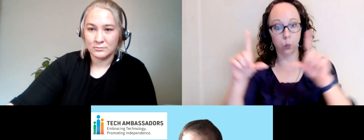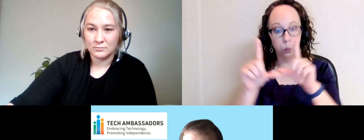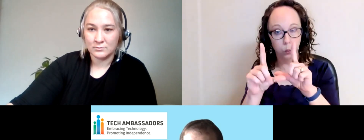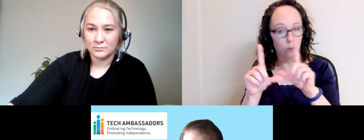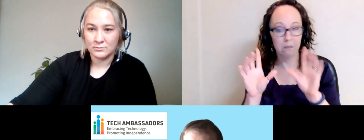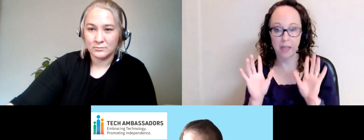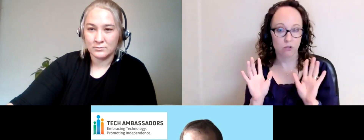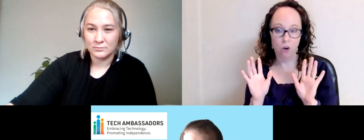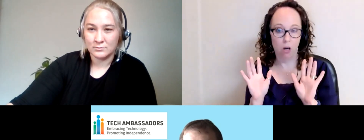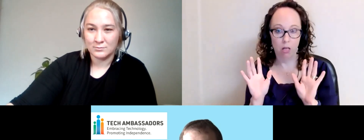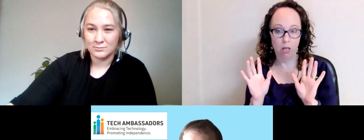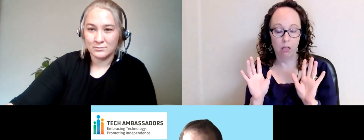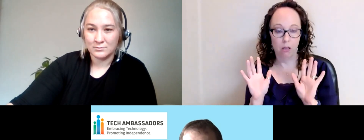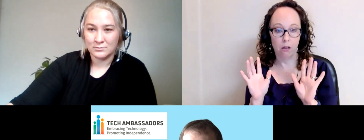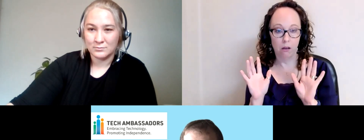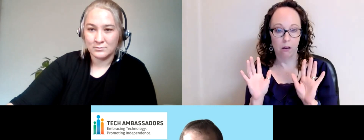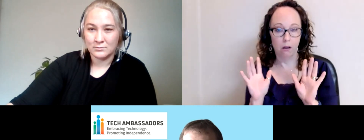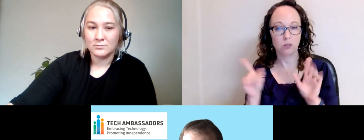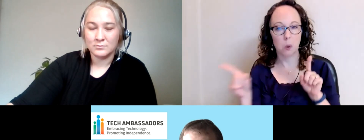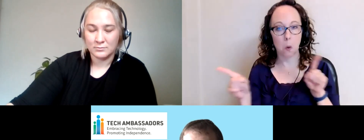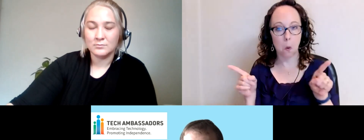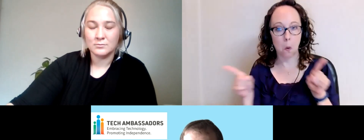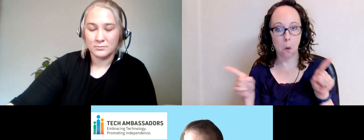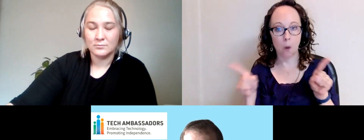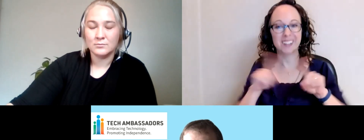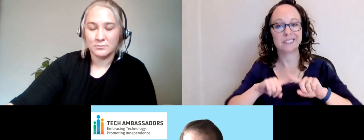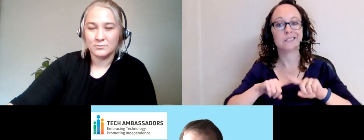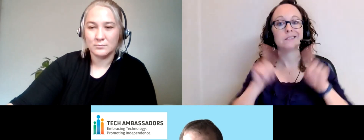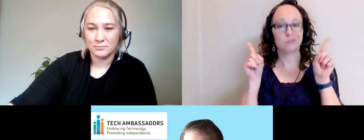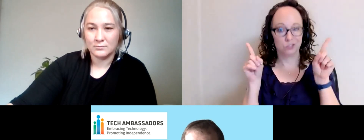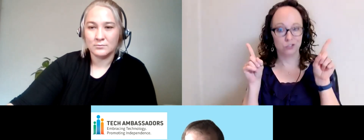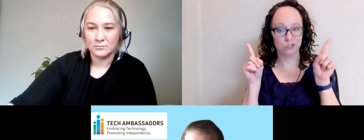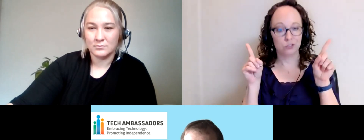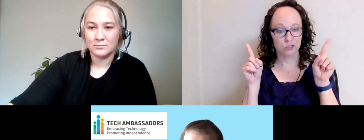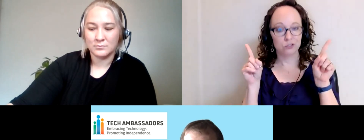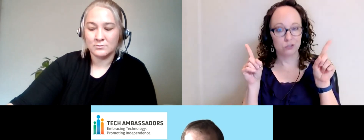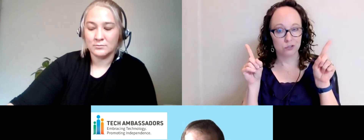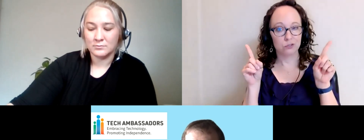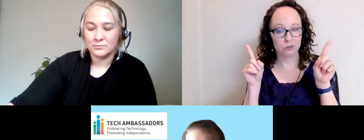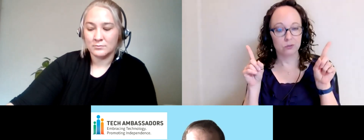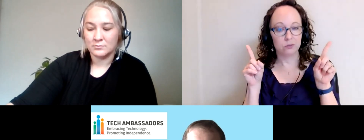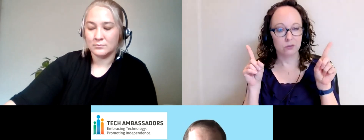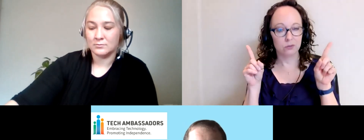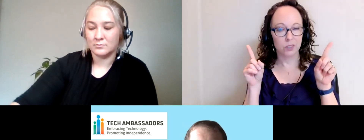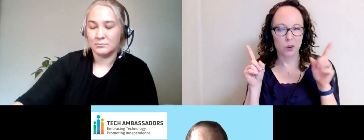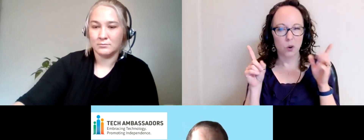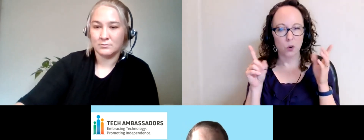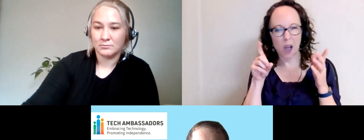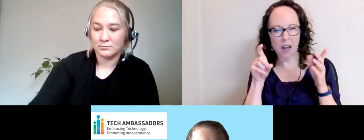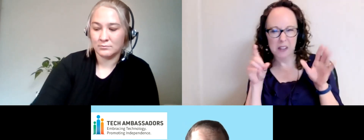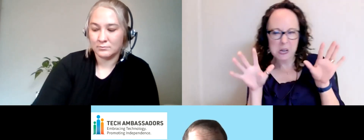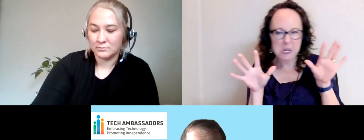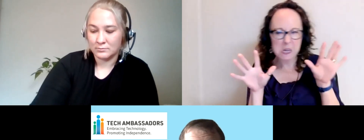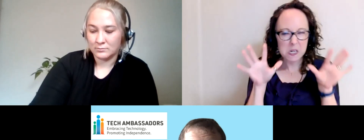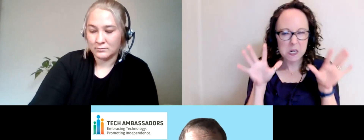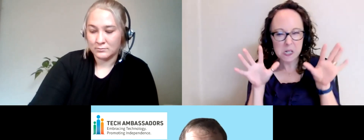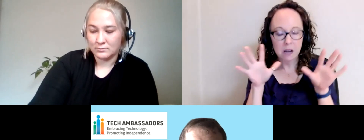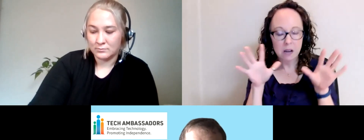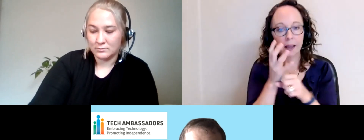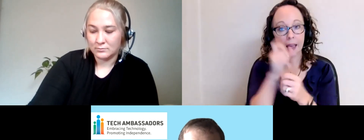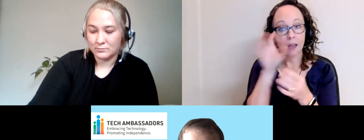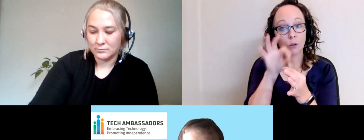Okay. to like get the perfect size for